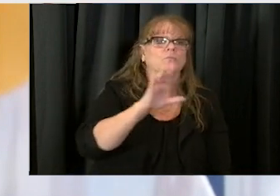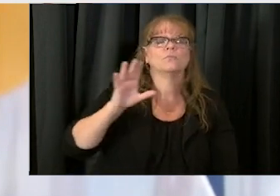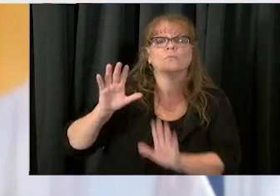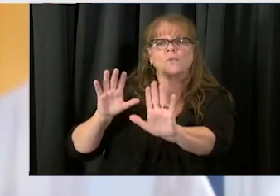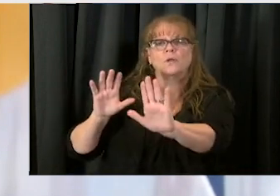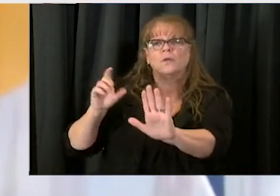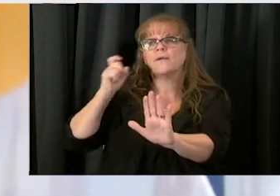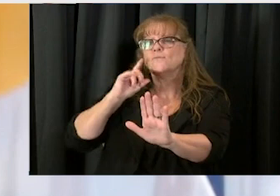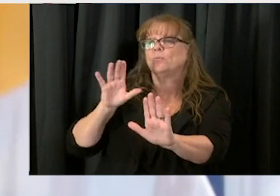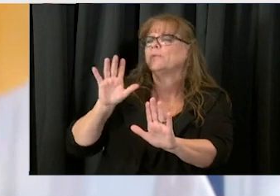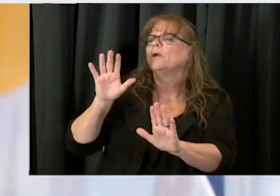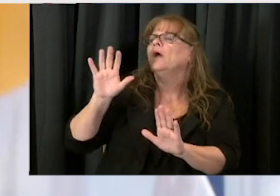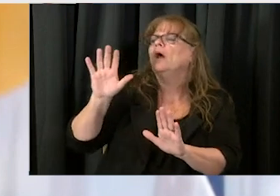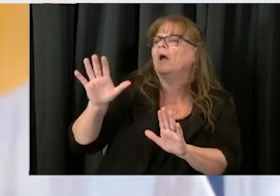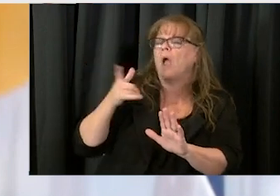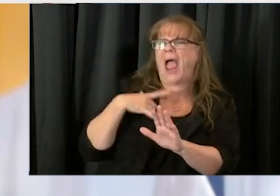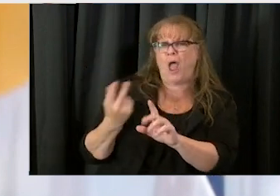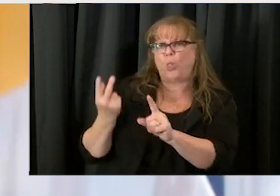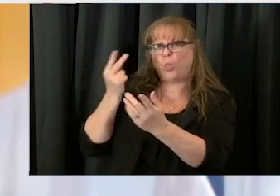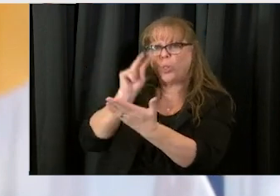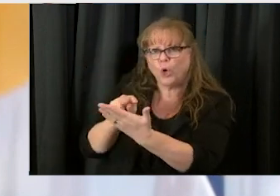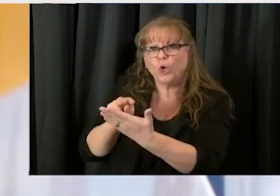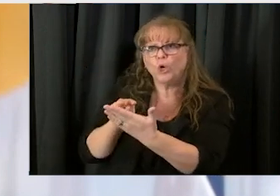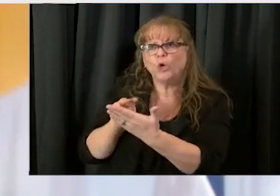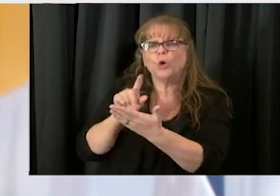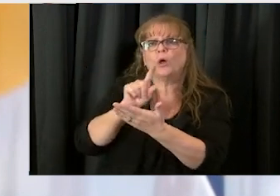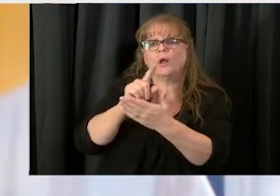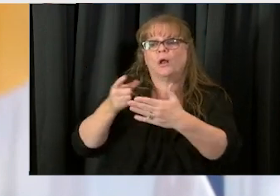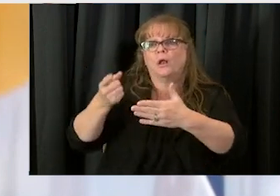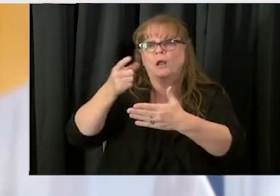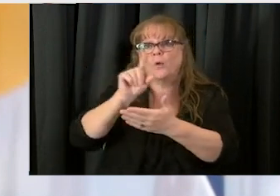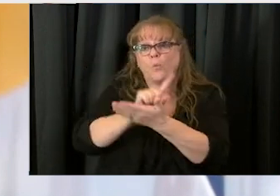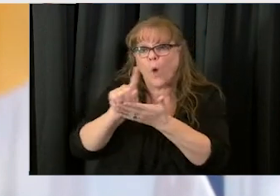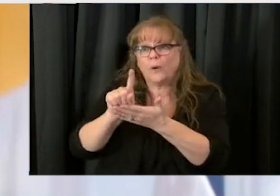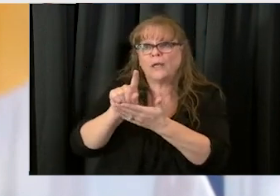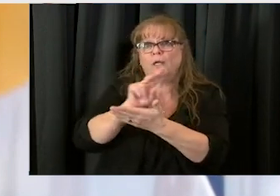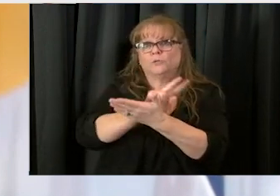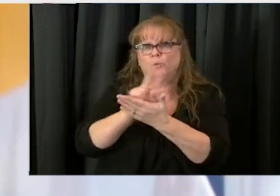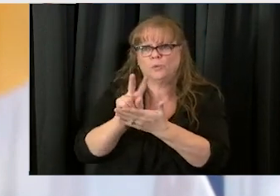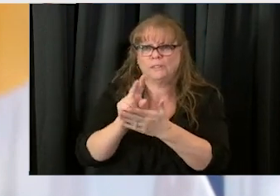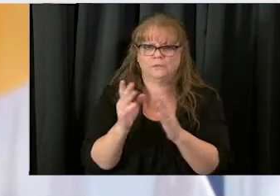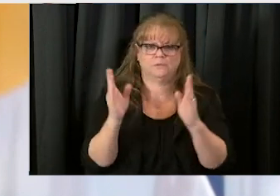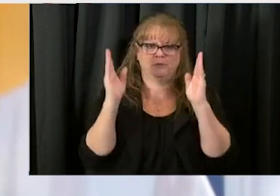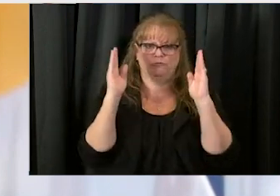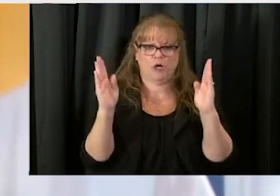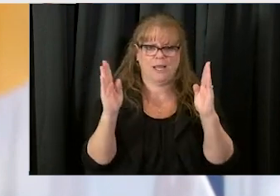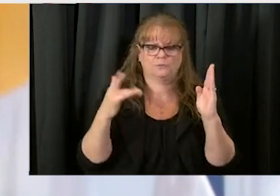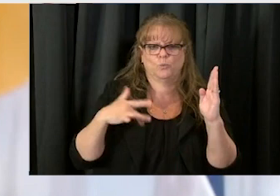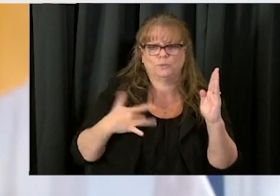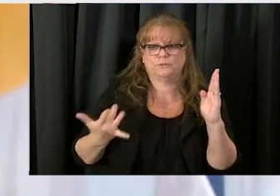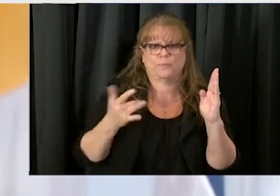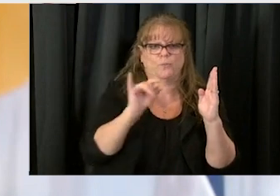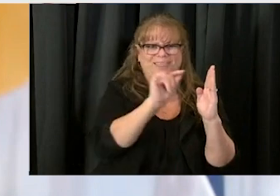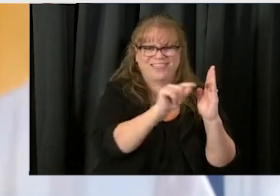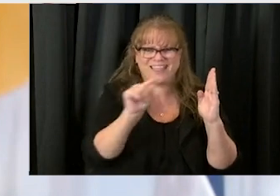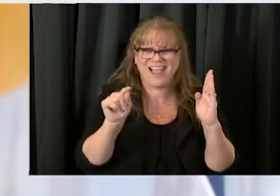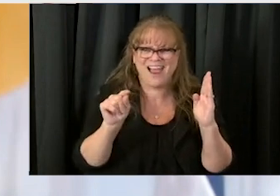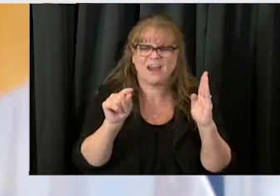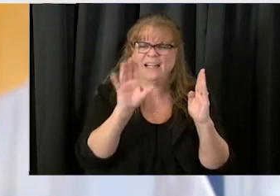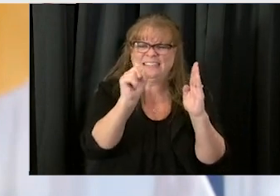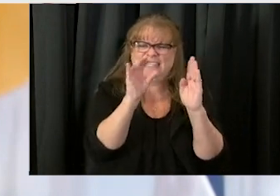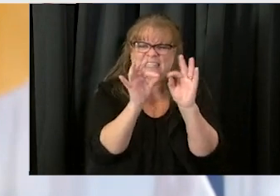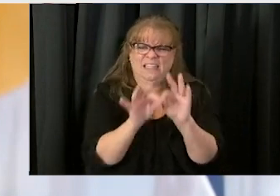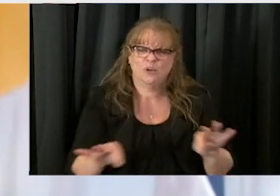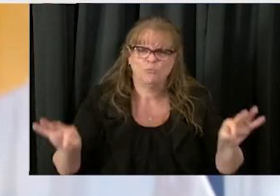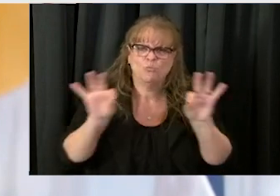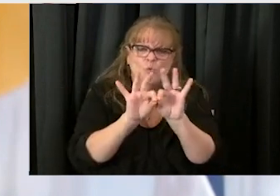we've made very clear from the start, is hospitalization. That is what we look at if there would ever need to be a county that would ever have to go into purple or